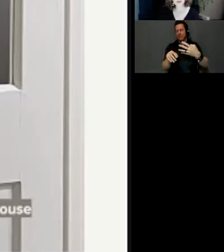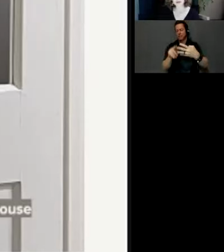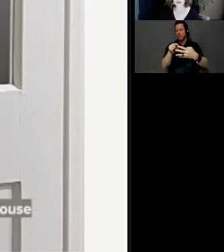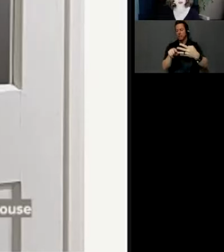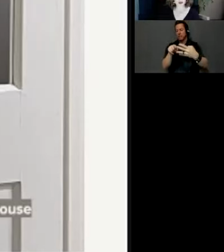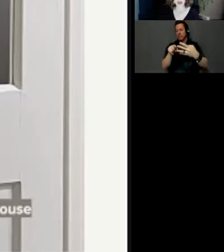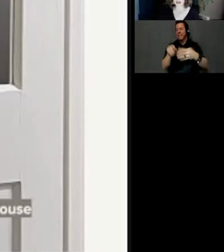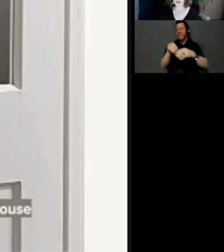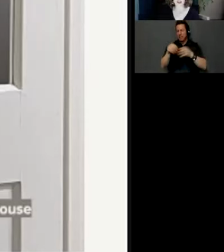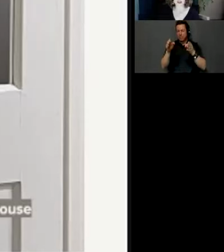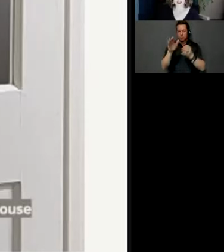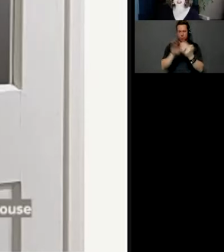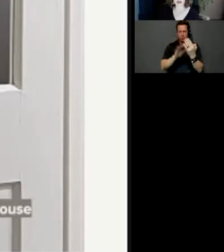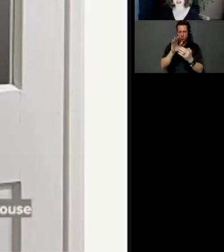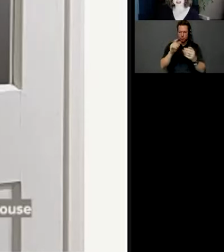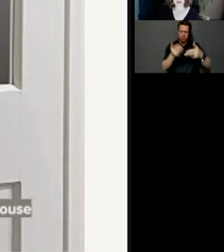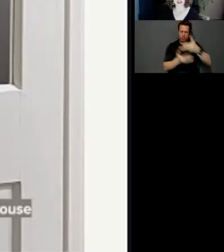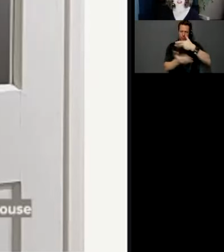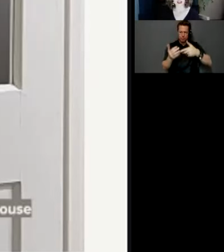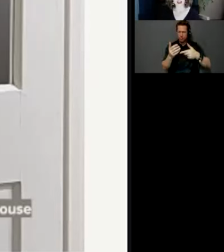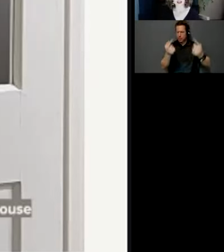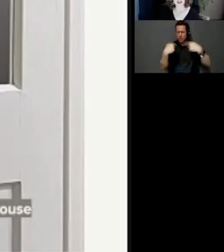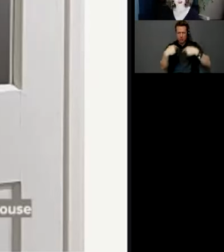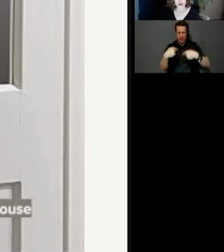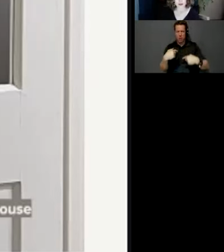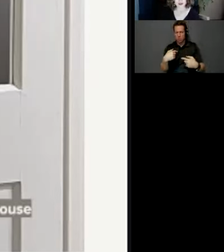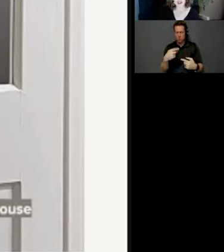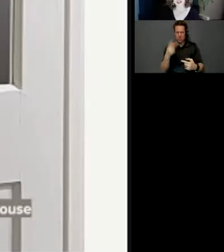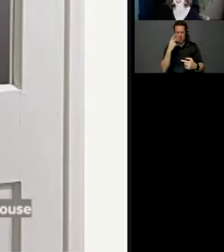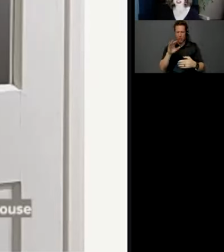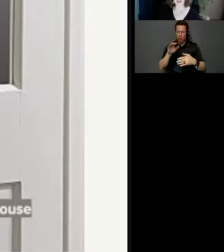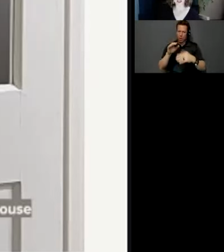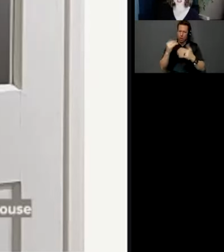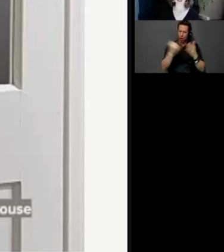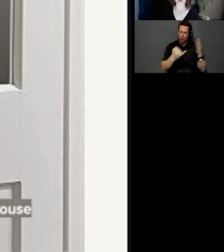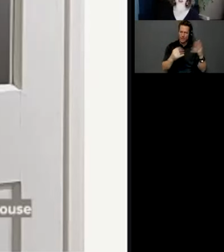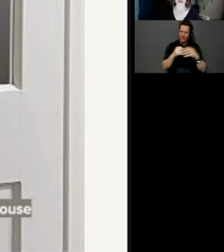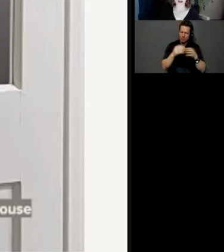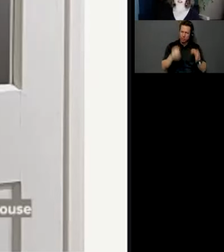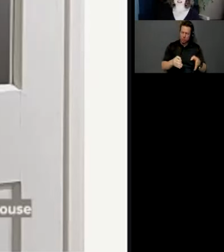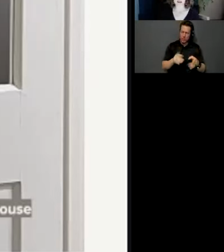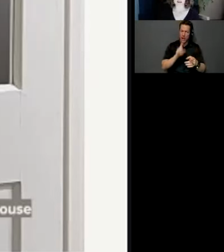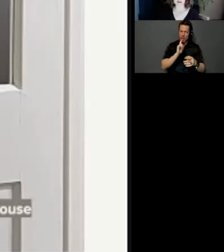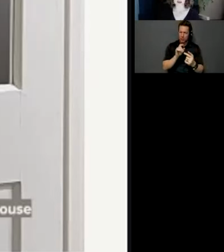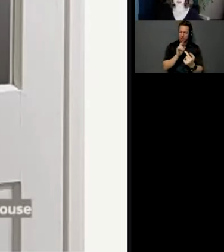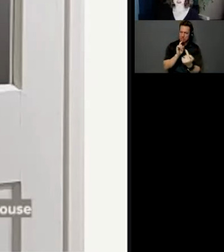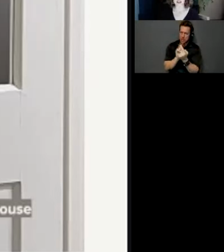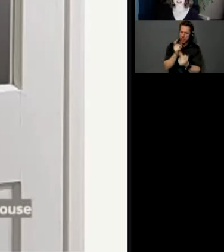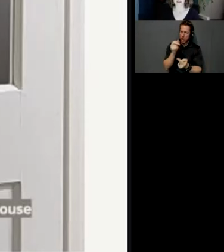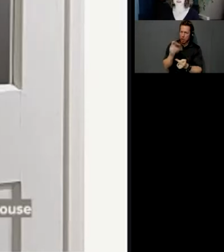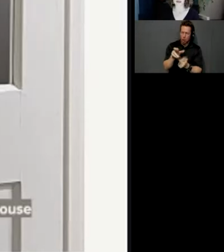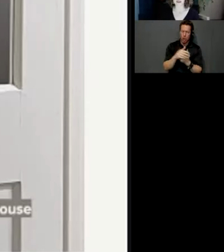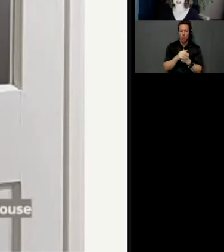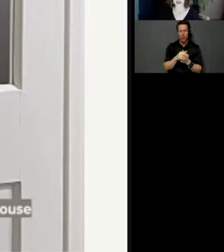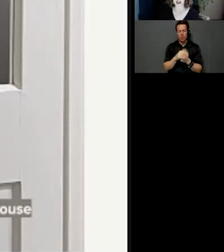person. It'd be great if you're interested in coming down and seeing her work in person and actually getting to meet her. It will be a